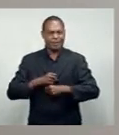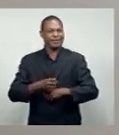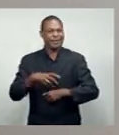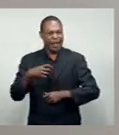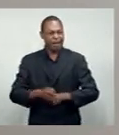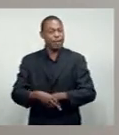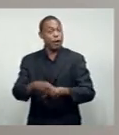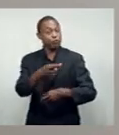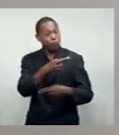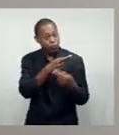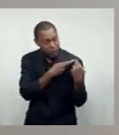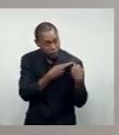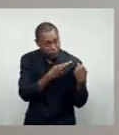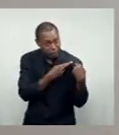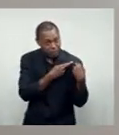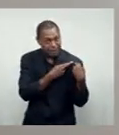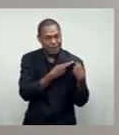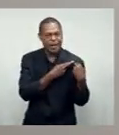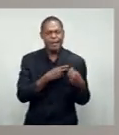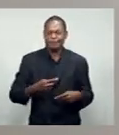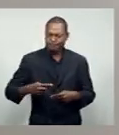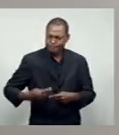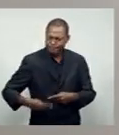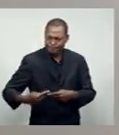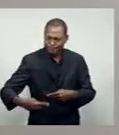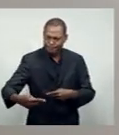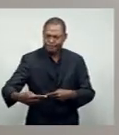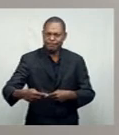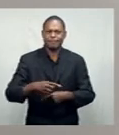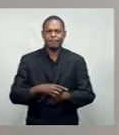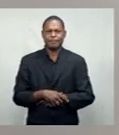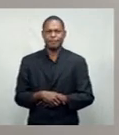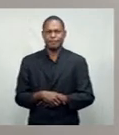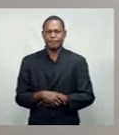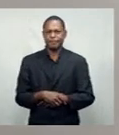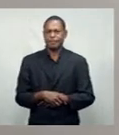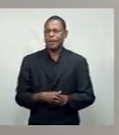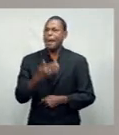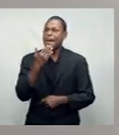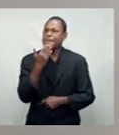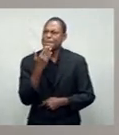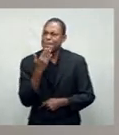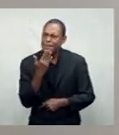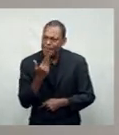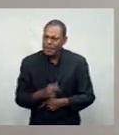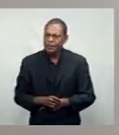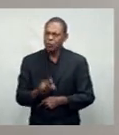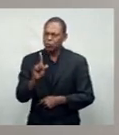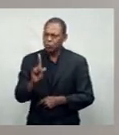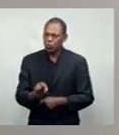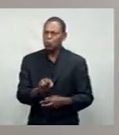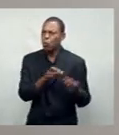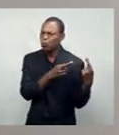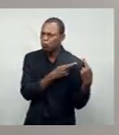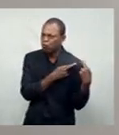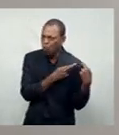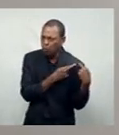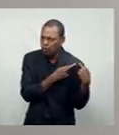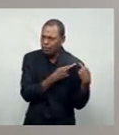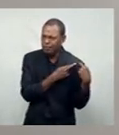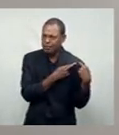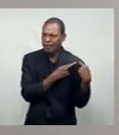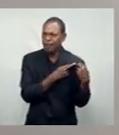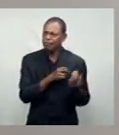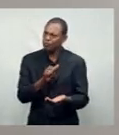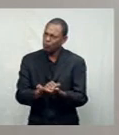responsibility, an example of resilience, and an example of solidarity. Please play your part as a patriotic warrior in this fight